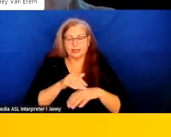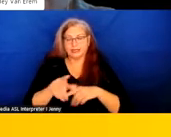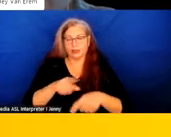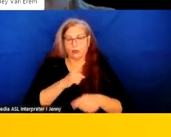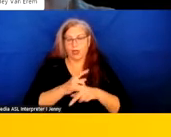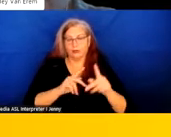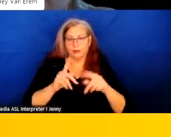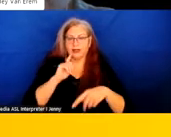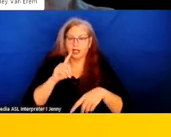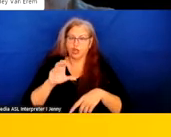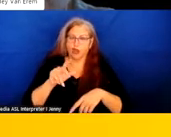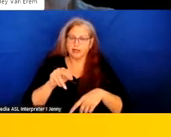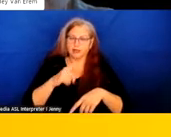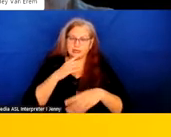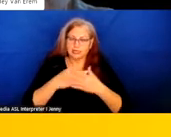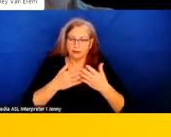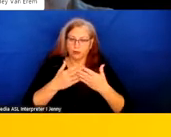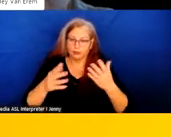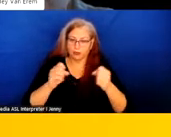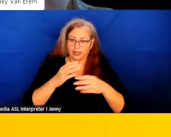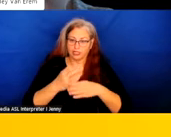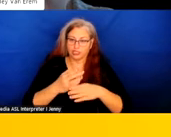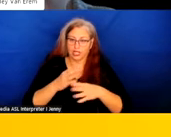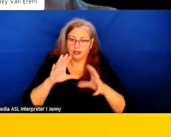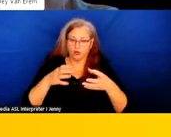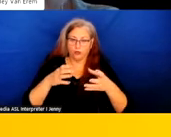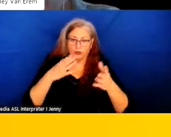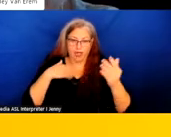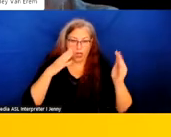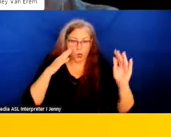Carlene, I think you had said that some of these resources could be shared with the group. So I'm hoping.